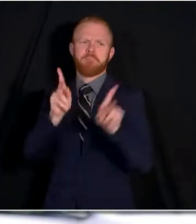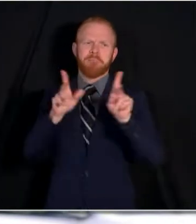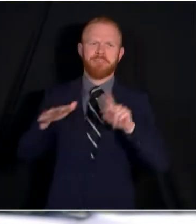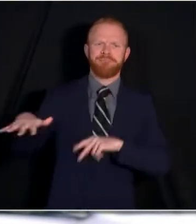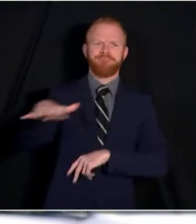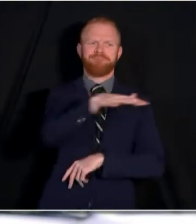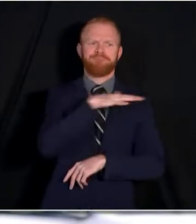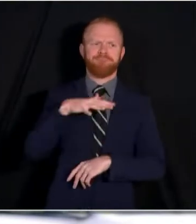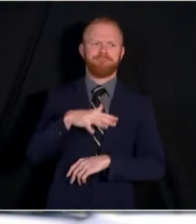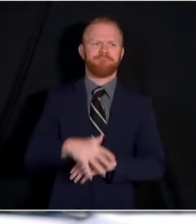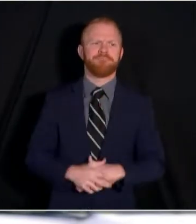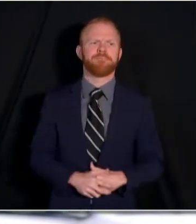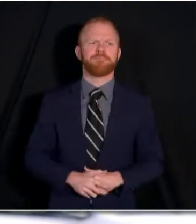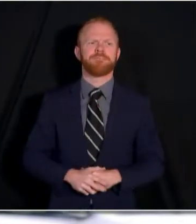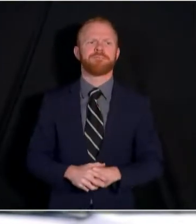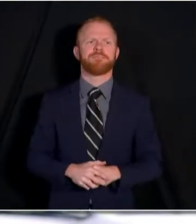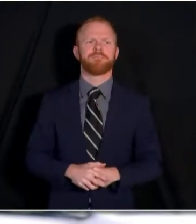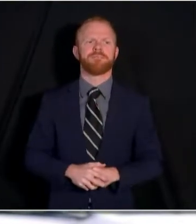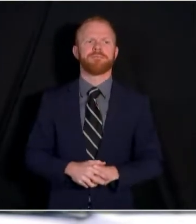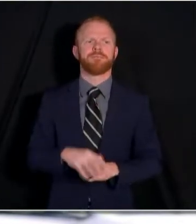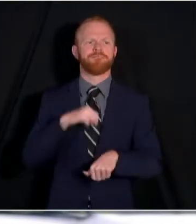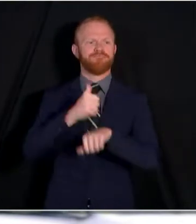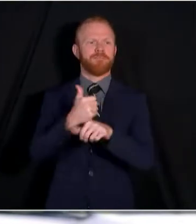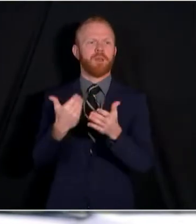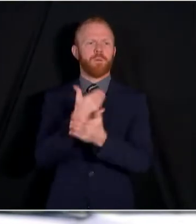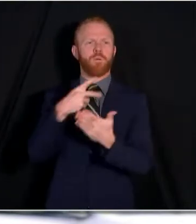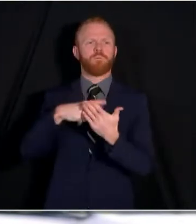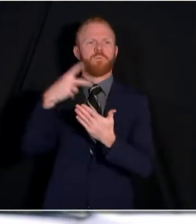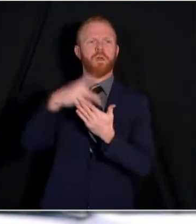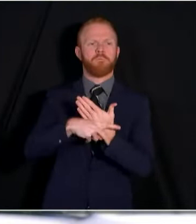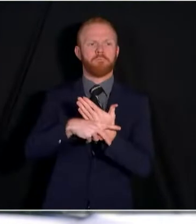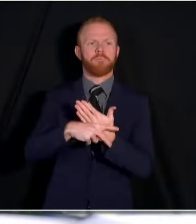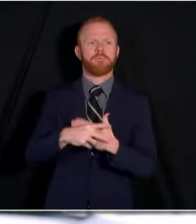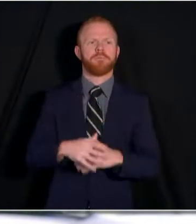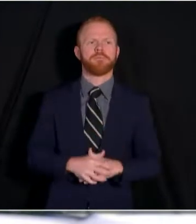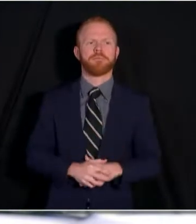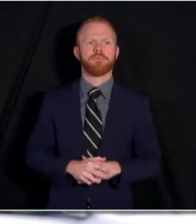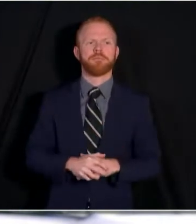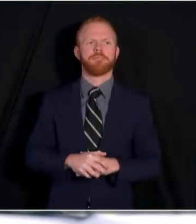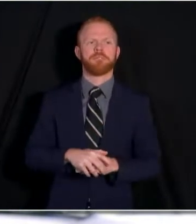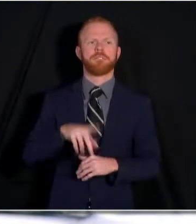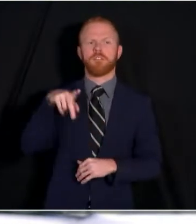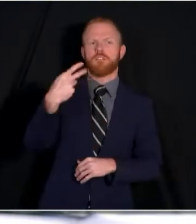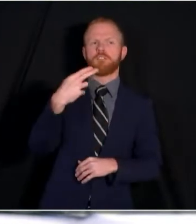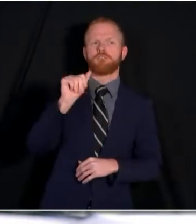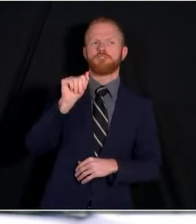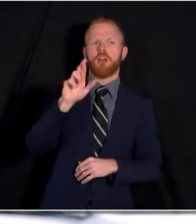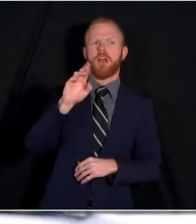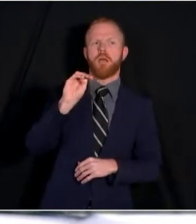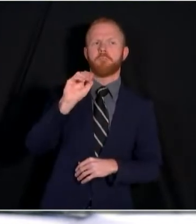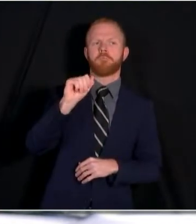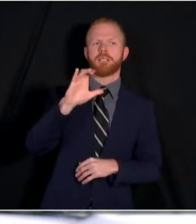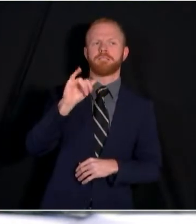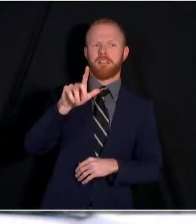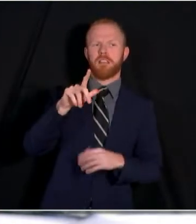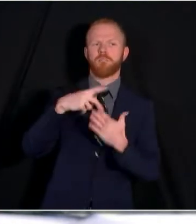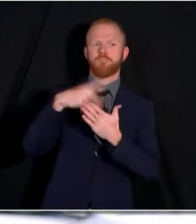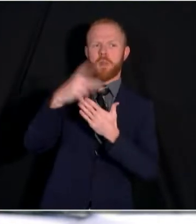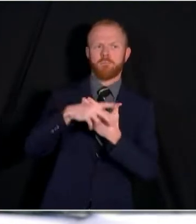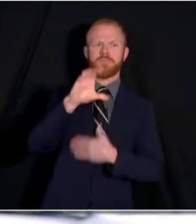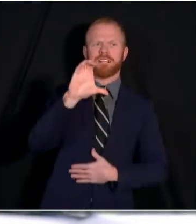the pharmacies to reach through their network, and here in California, they're using CVS and Rite